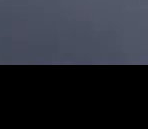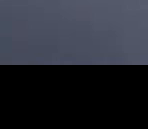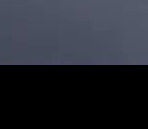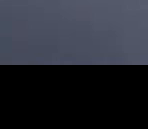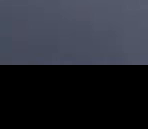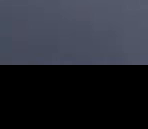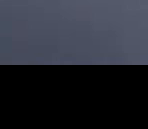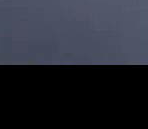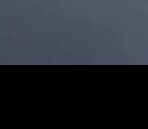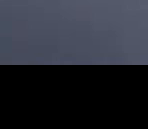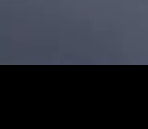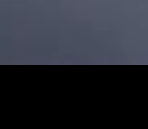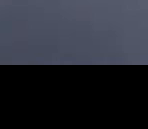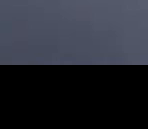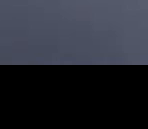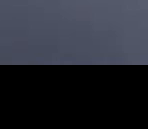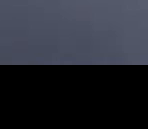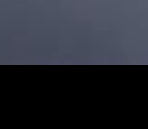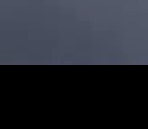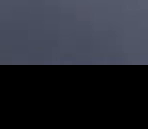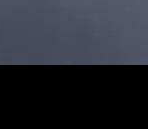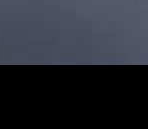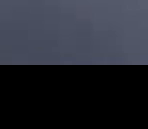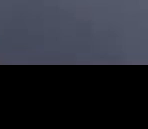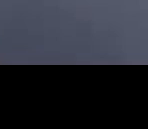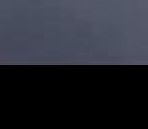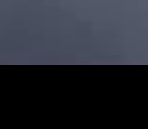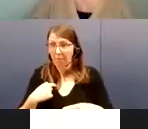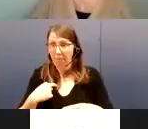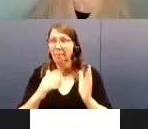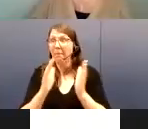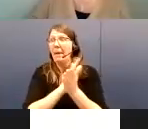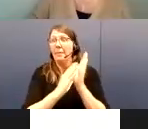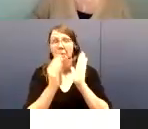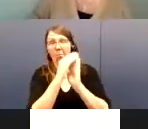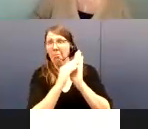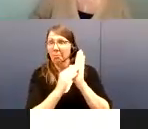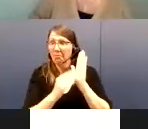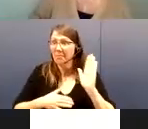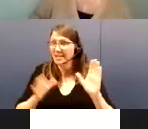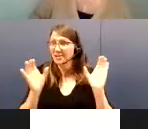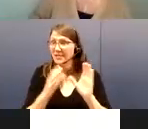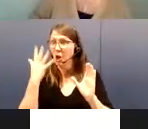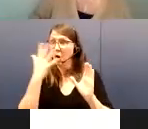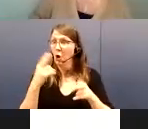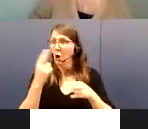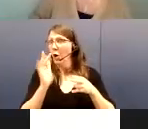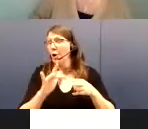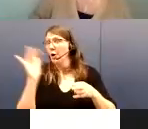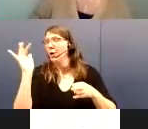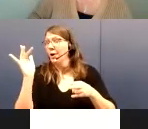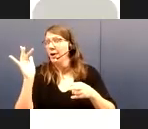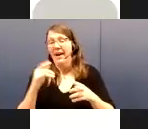So it sounded pretty good, didn't it? It did. Sounds great on paper. It does. And a lot of interesting